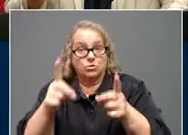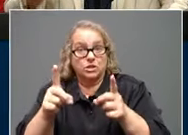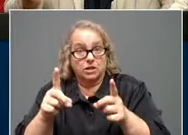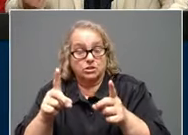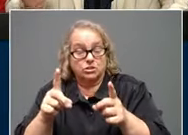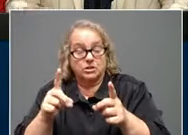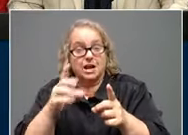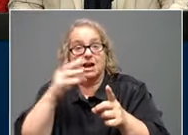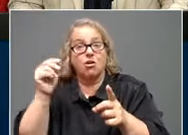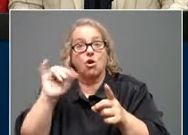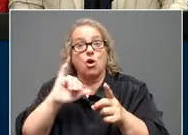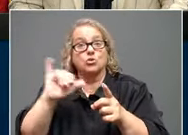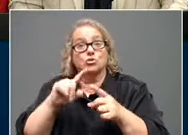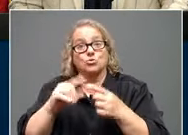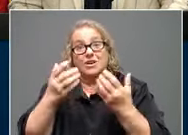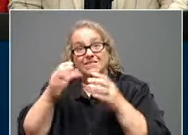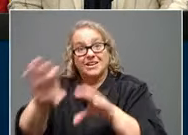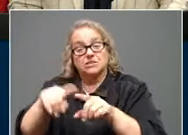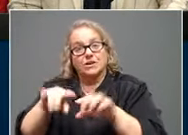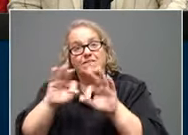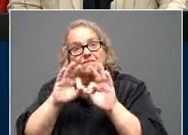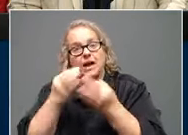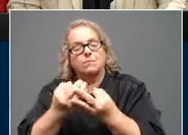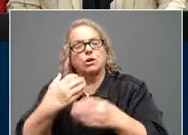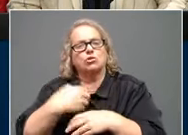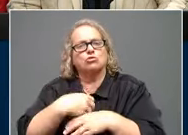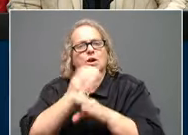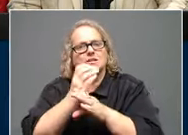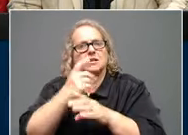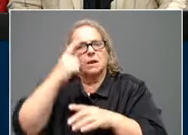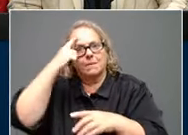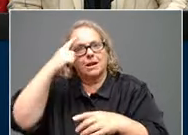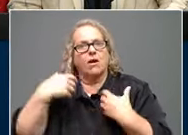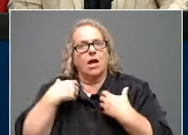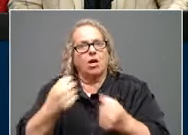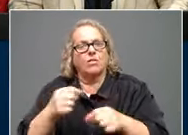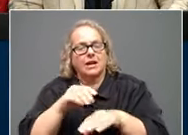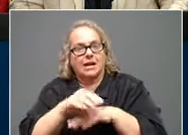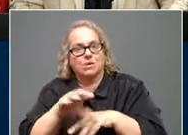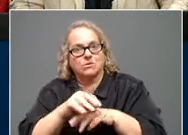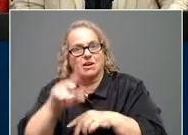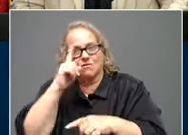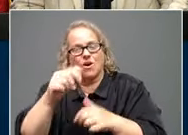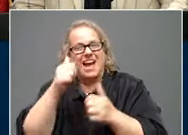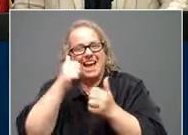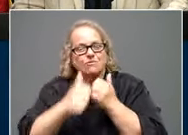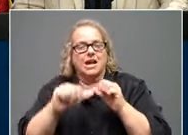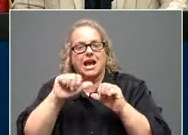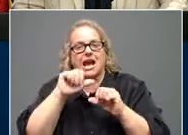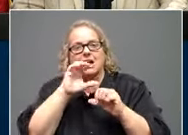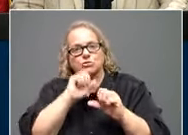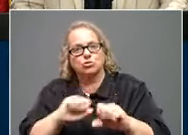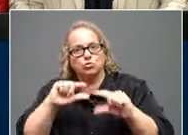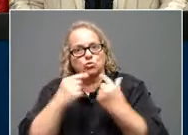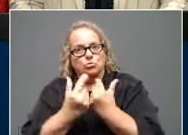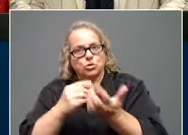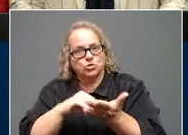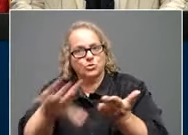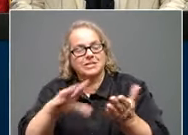also to invest in family crisis and mental health counseling for every age group of students and families.